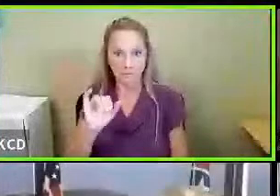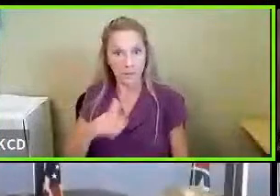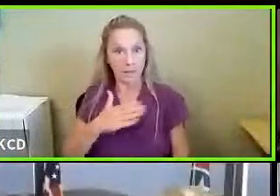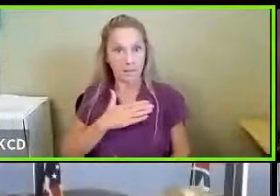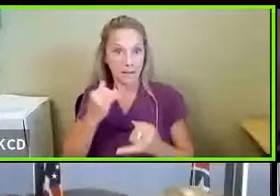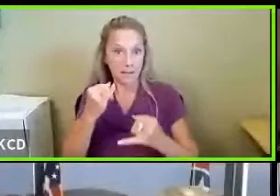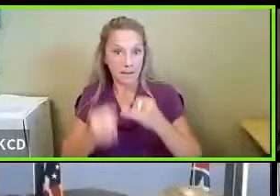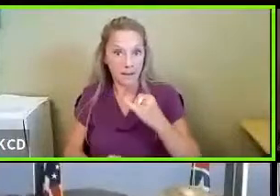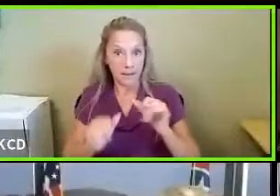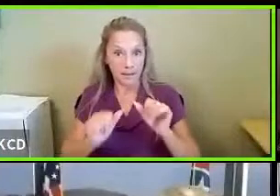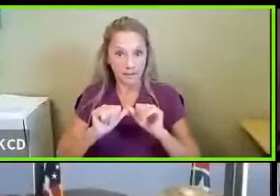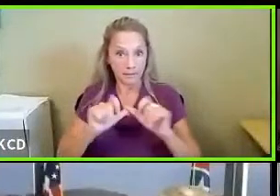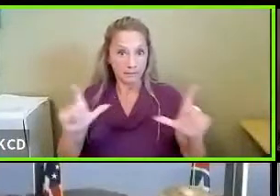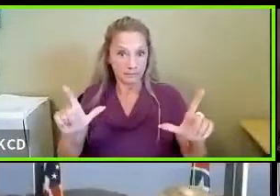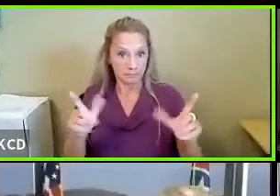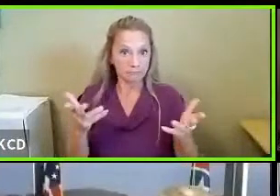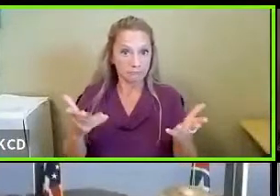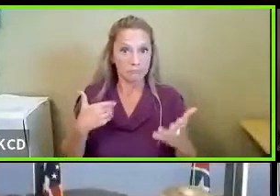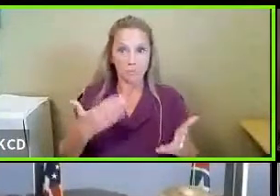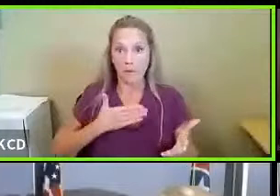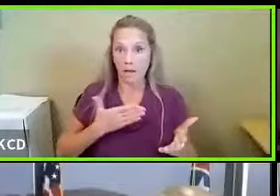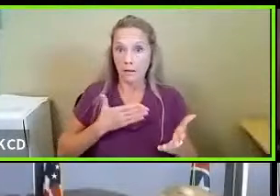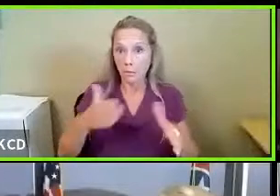to answer any questions.